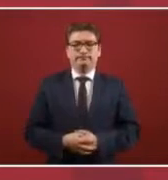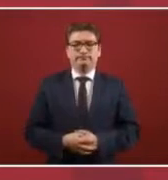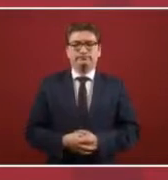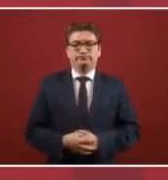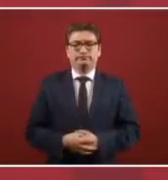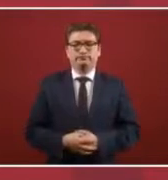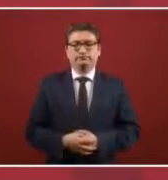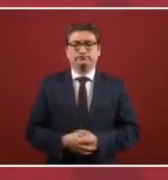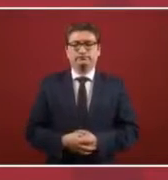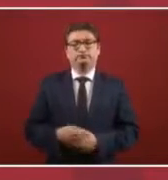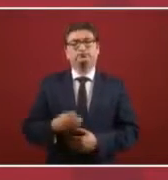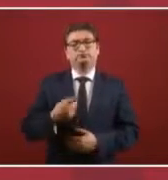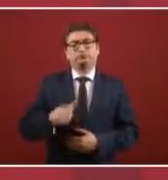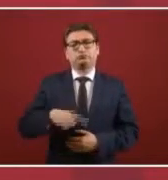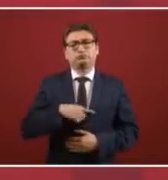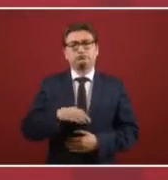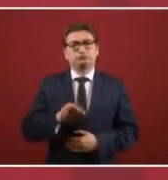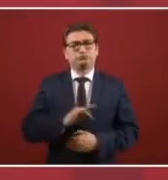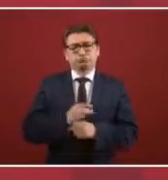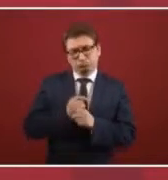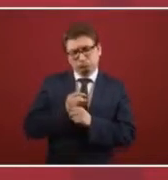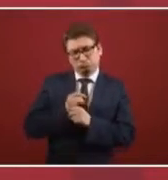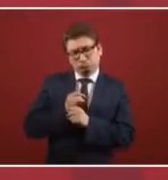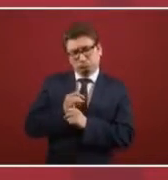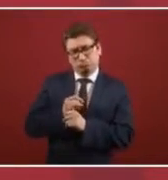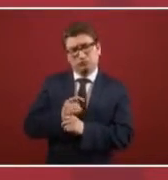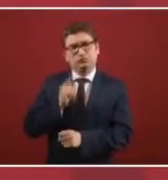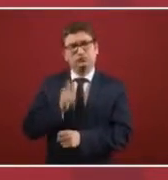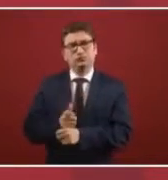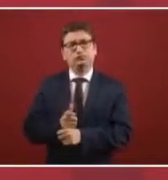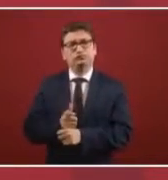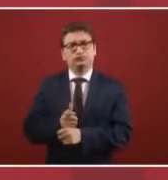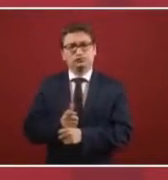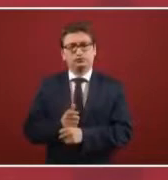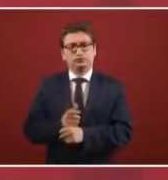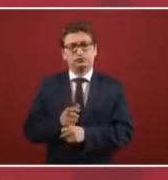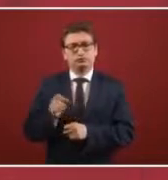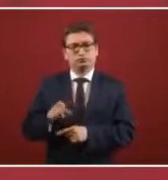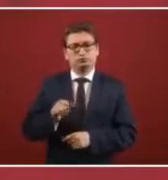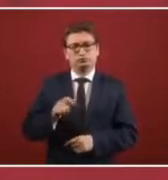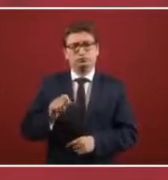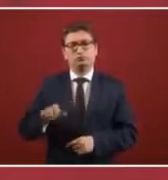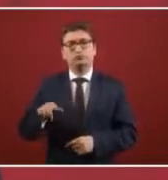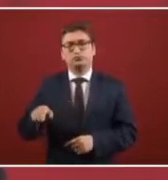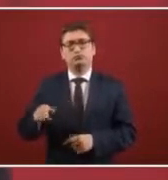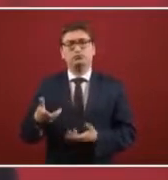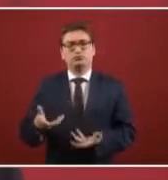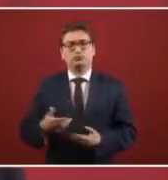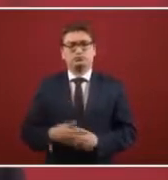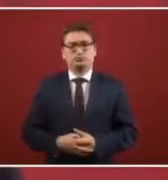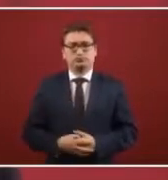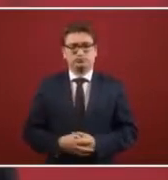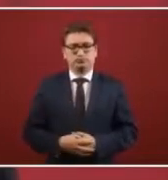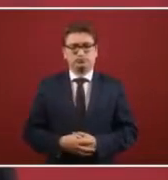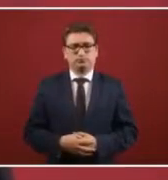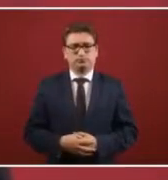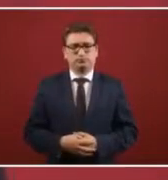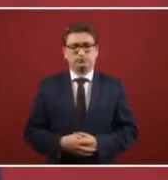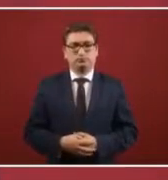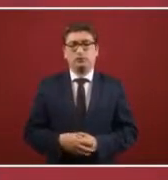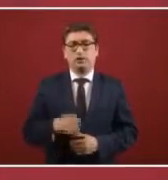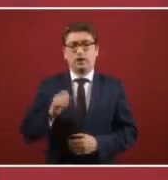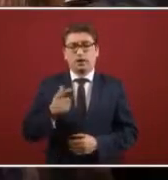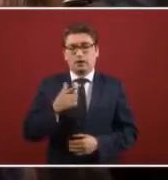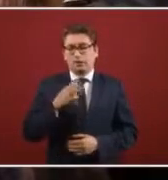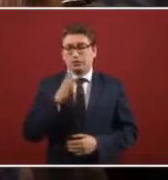unless we en lo found que corresponde what corresponds a Hacienda, to Hacienda, pues alguna